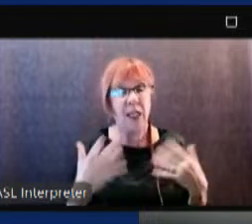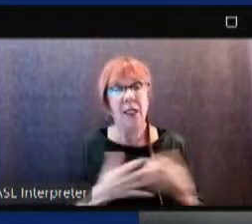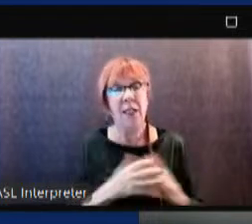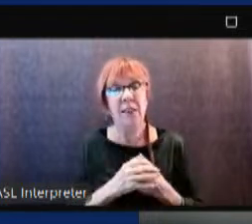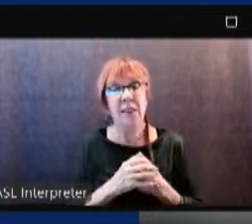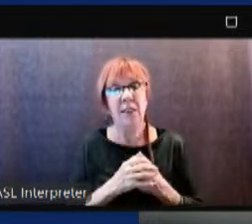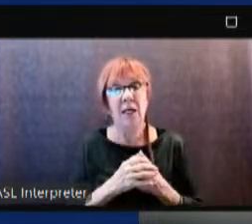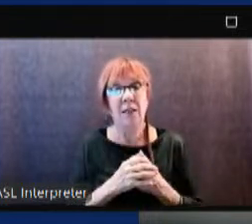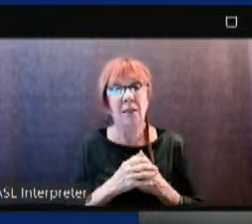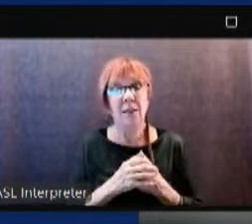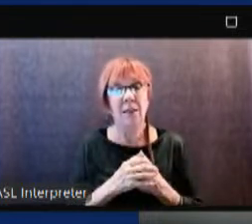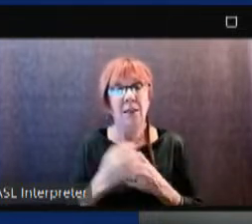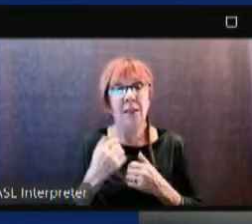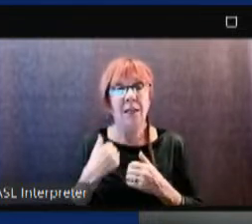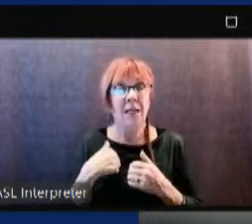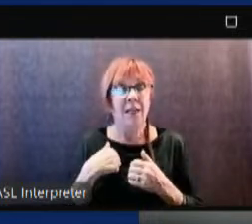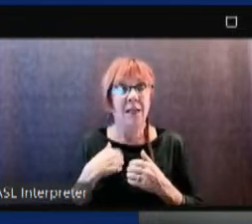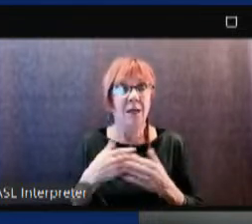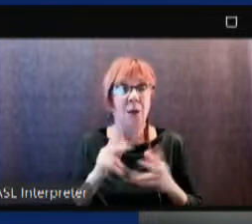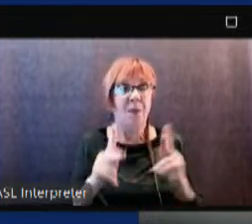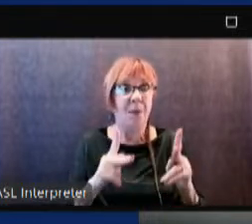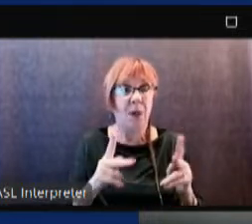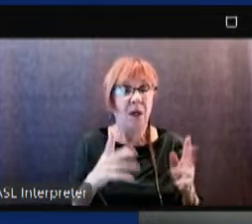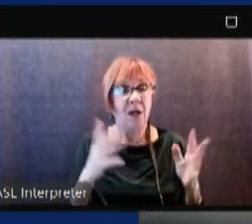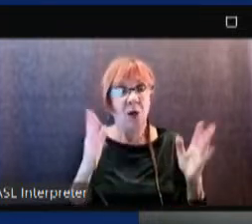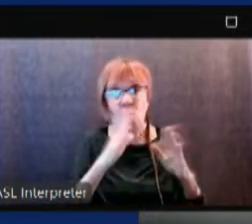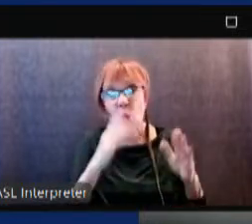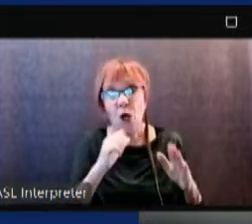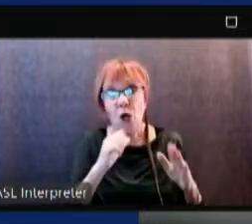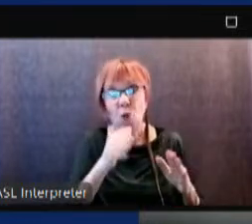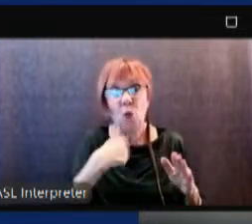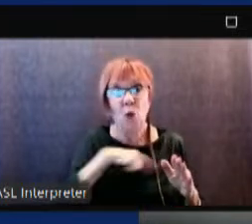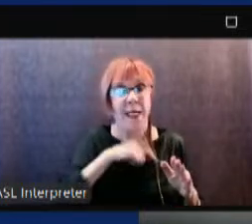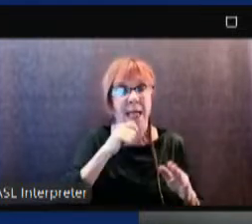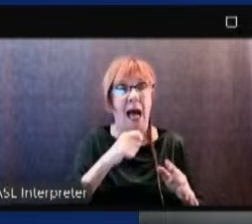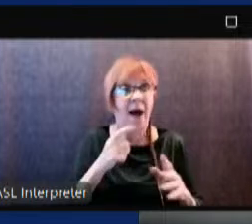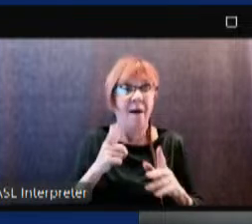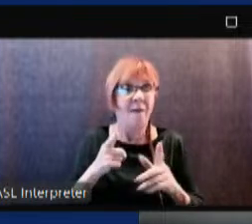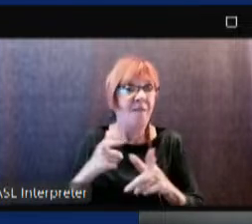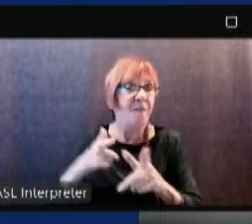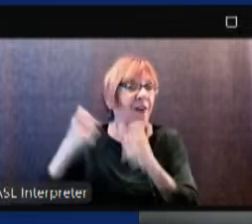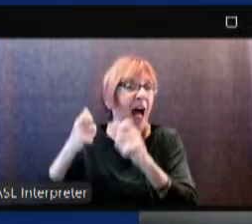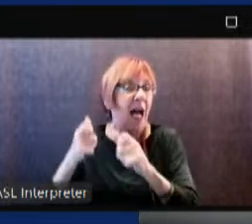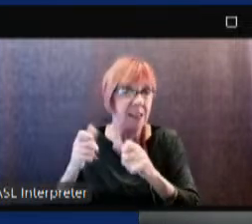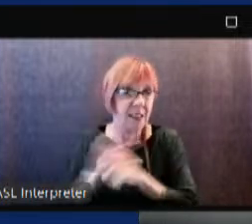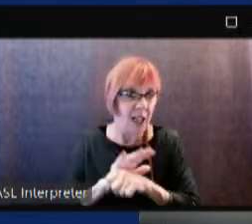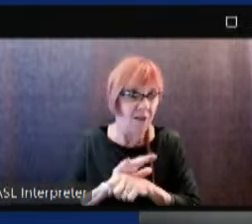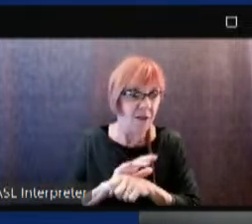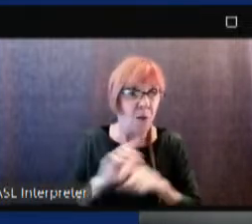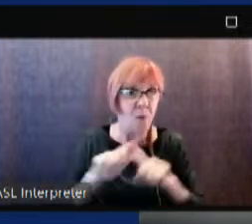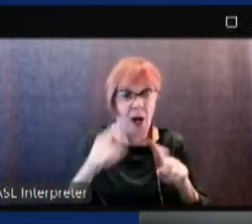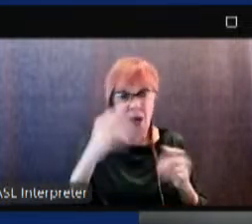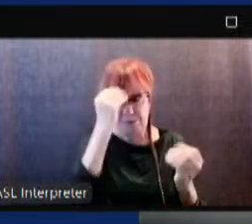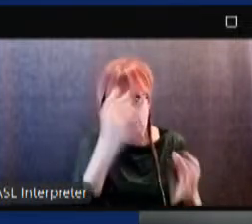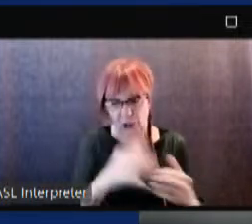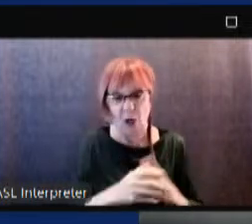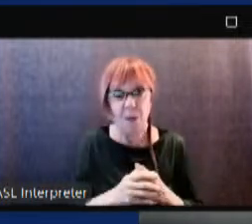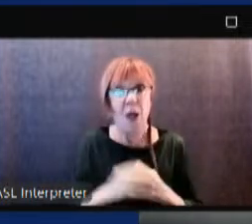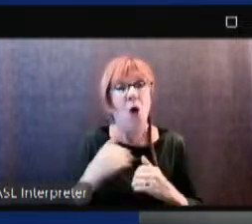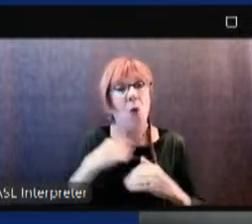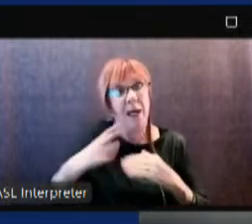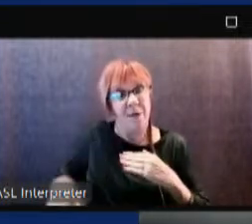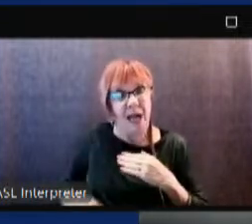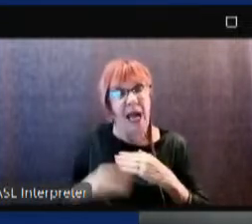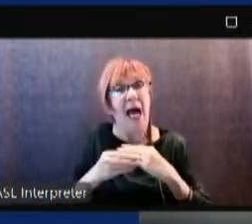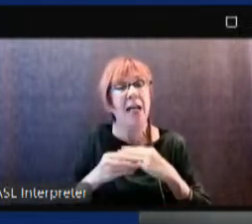weren't going fast enough. I want to let you know that as of today, we added more folks to our